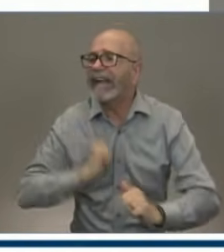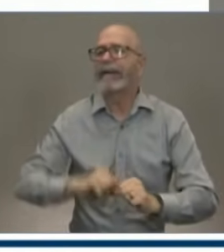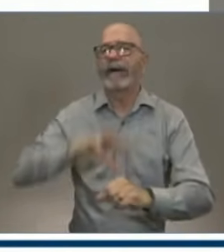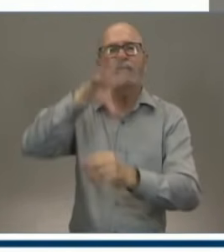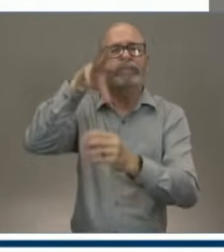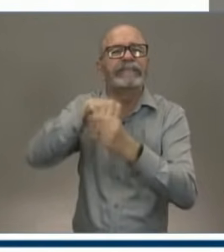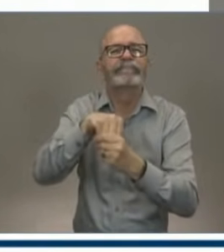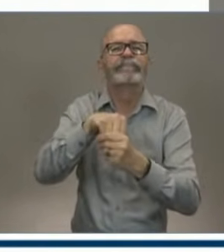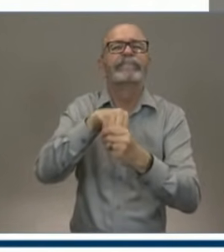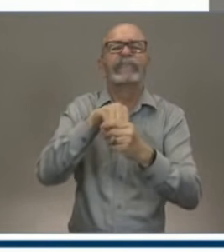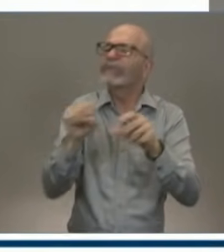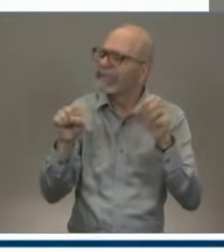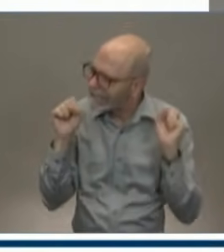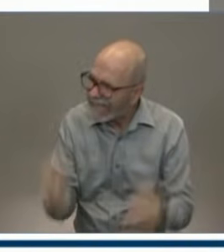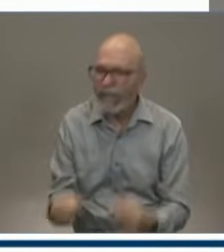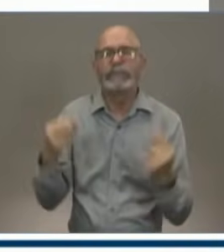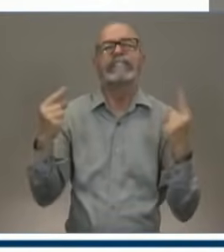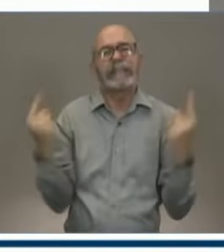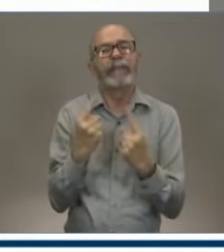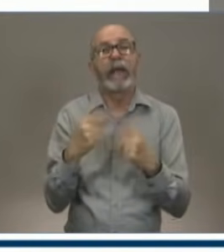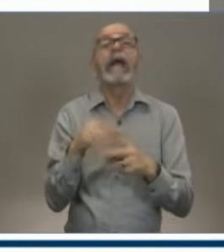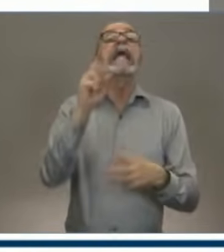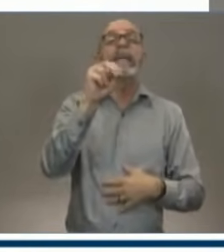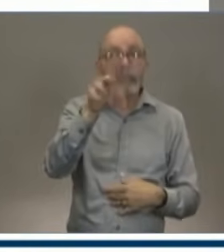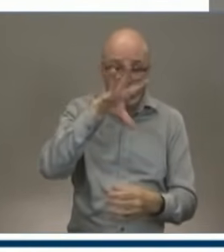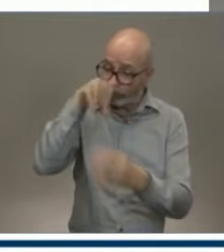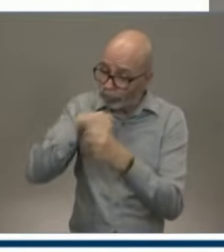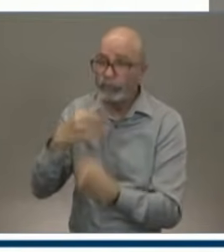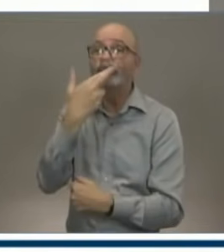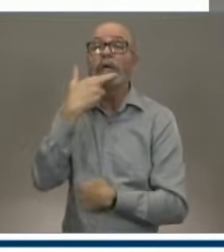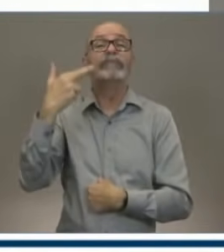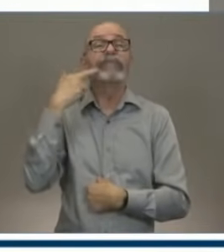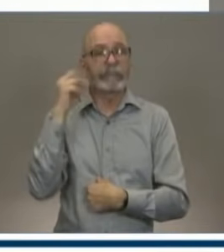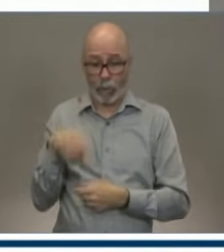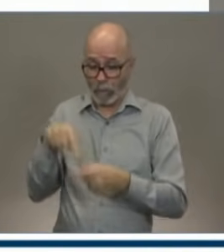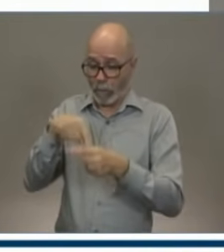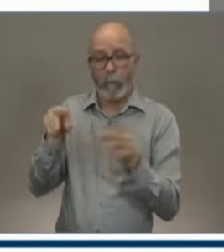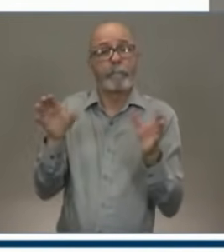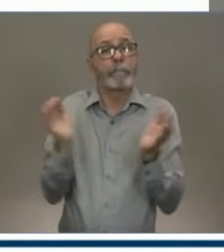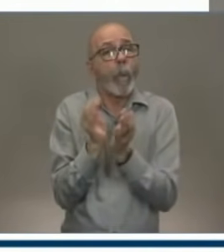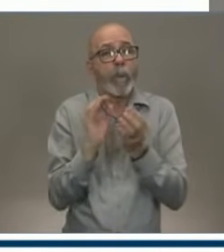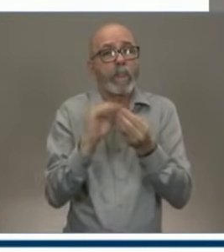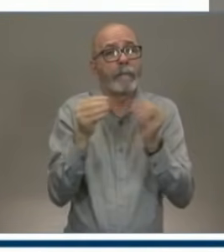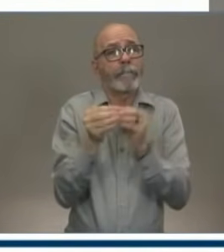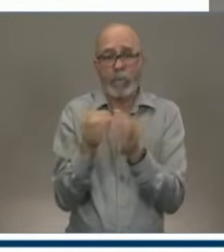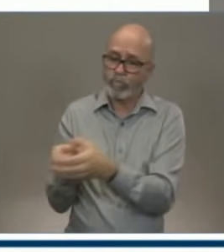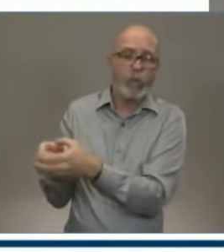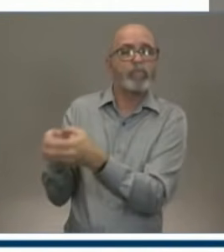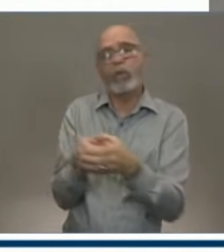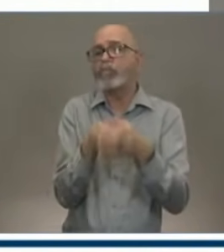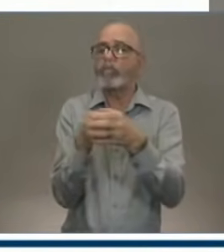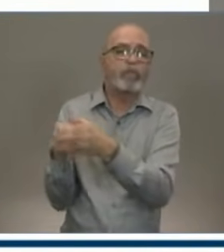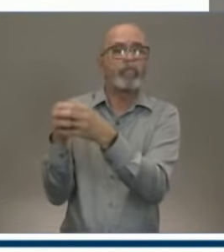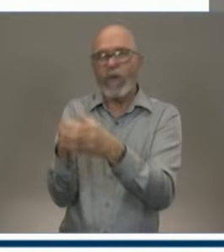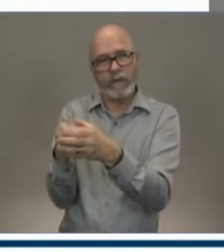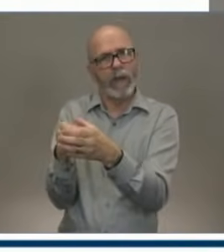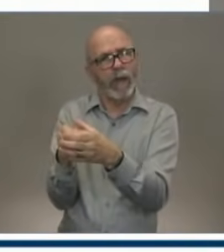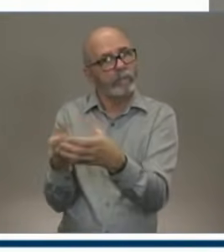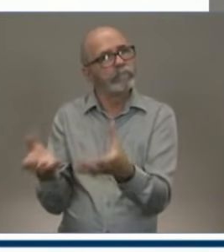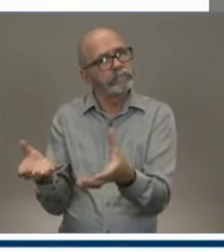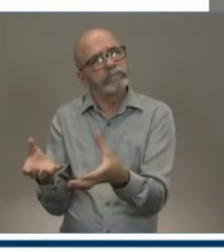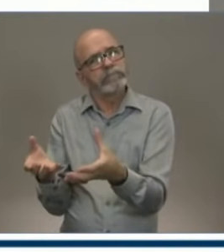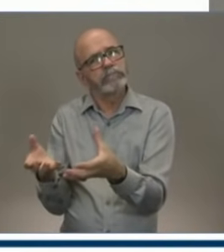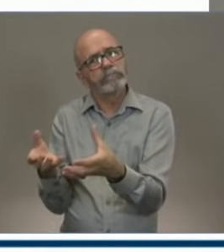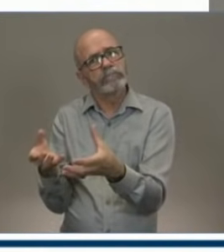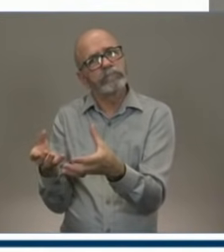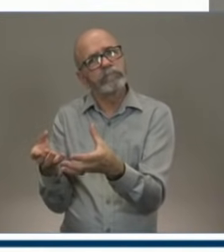restaurants, and you can get together with small groups with your friends or family. There are many parts of the country that